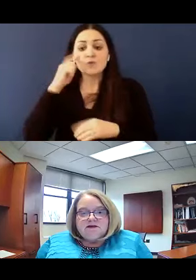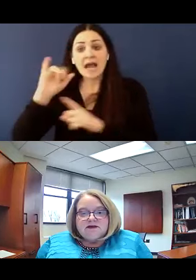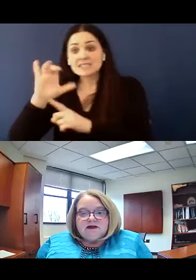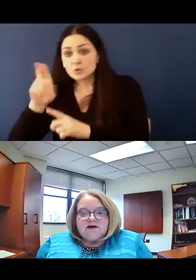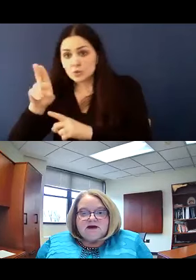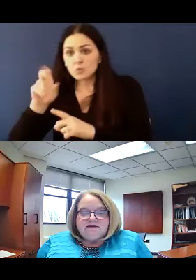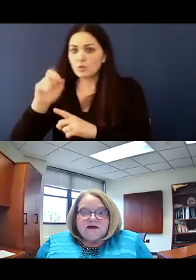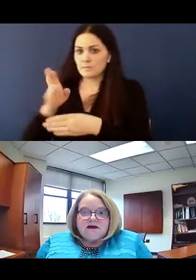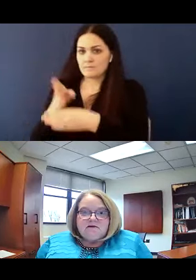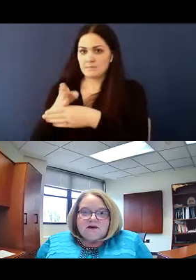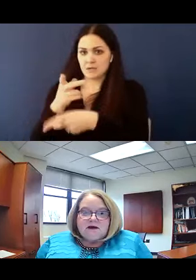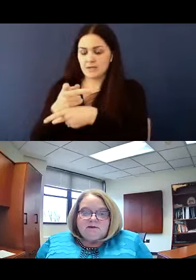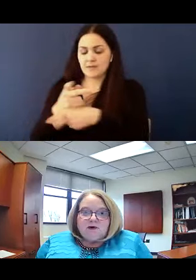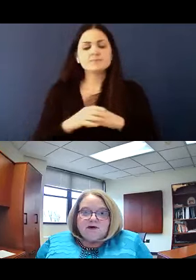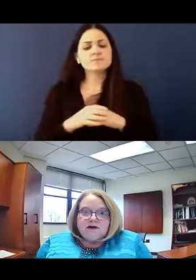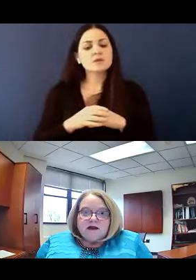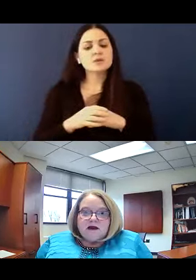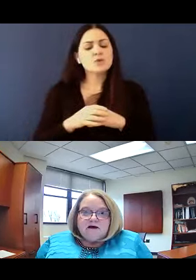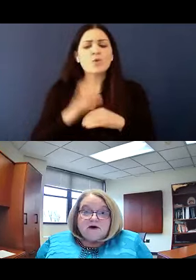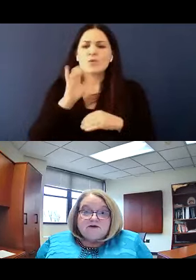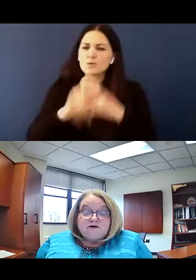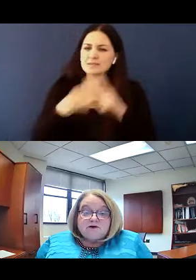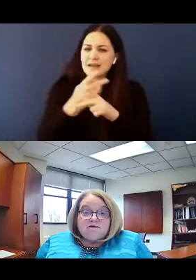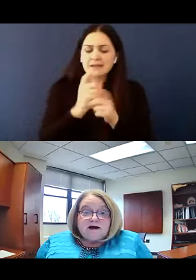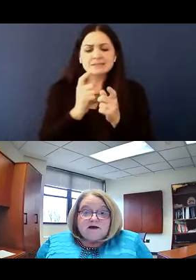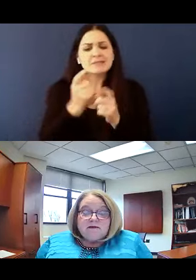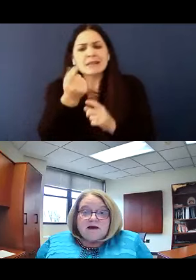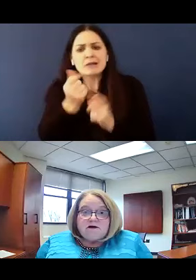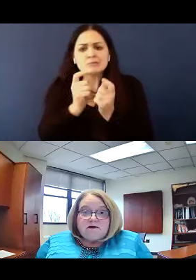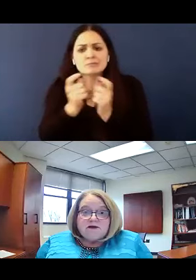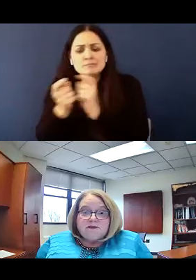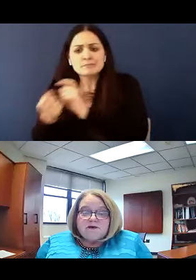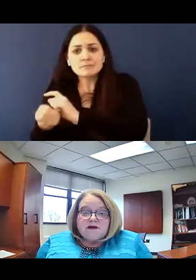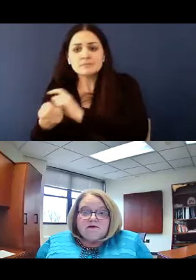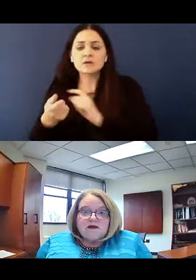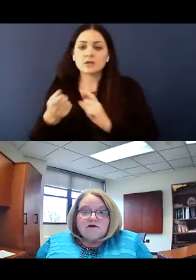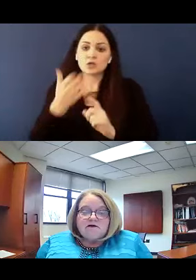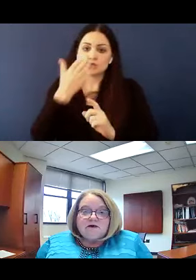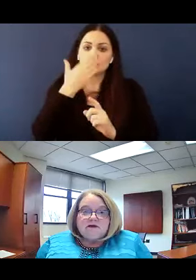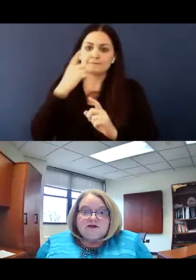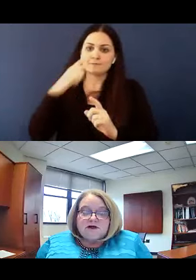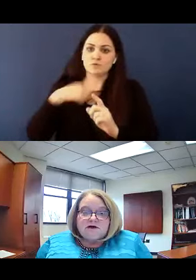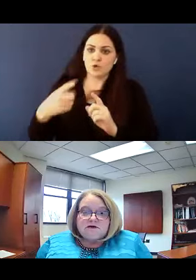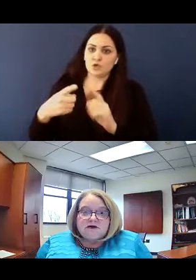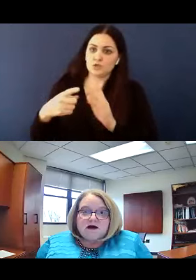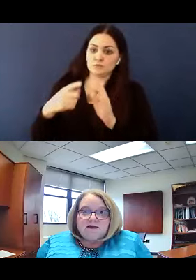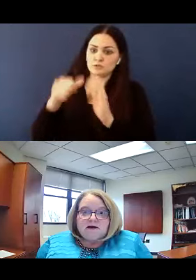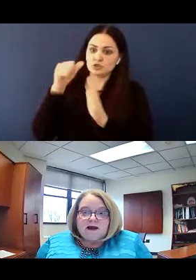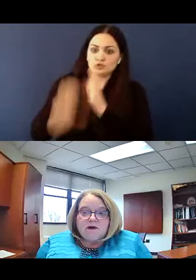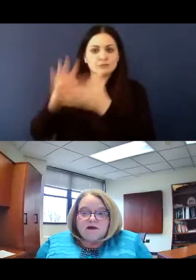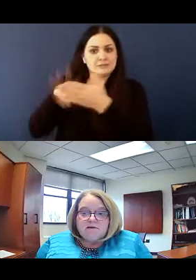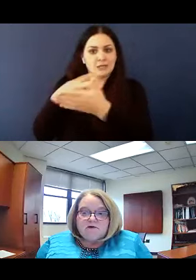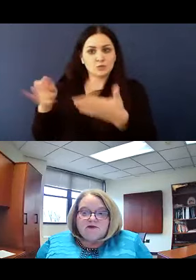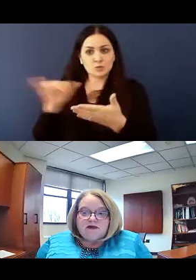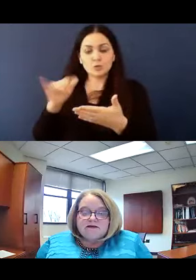micro adjustments, as David had said, are really important for our surgical volume. I know he has been meeting regularly with the chairs to talk